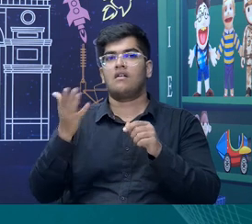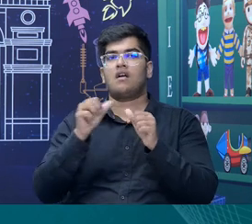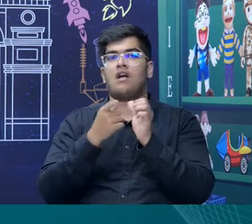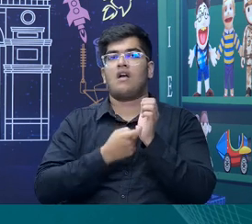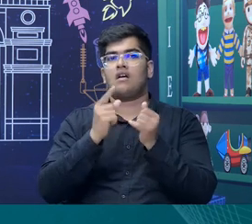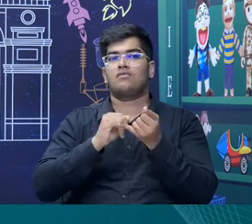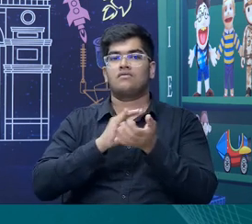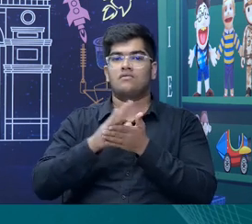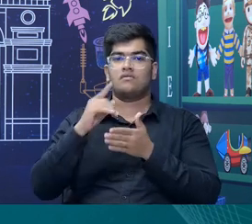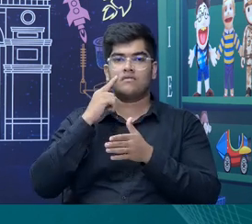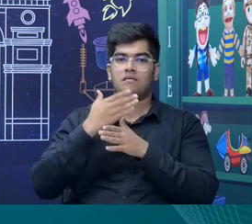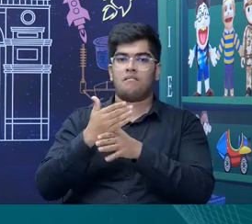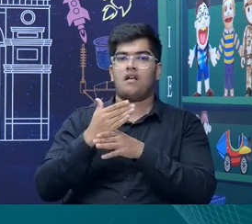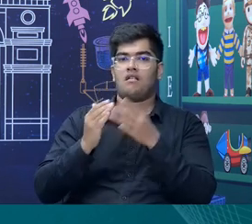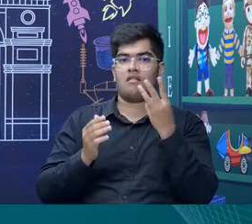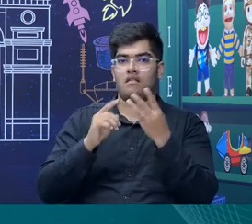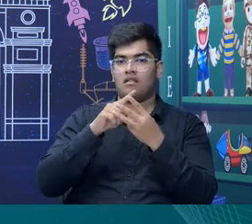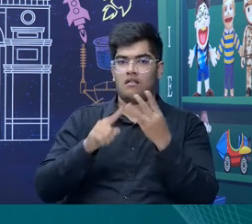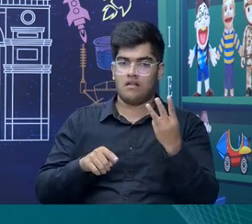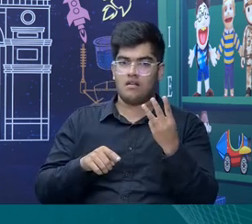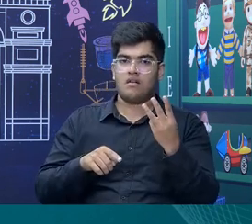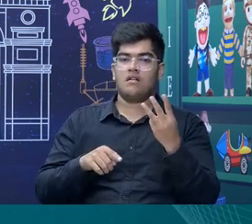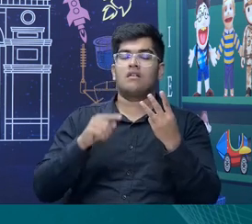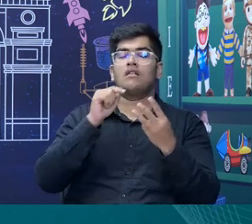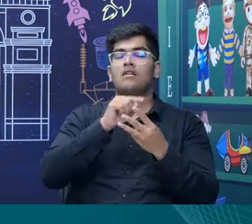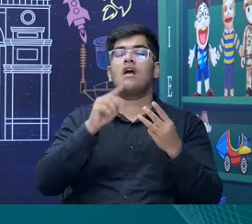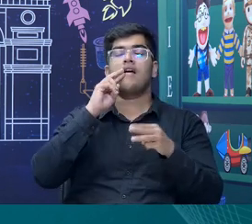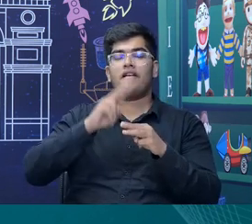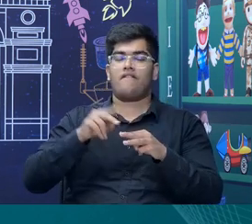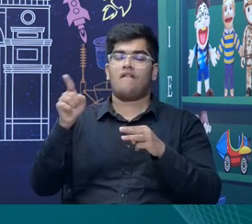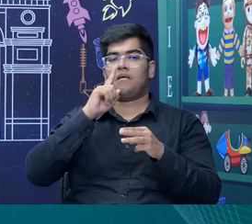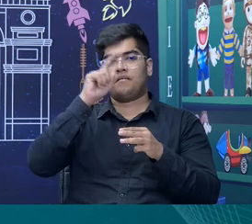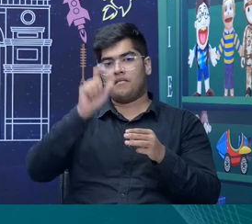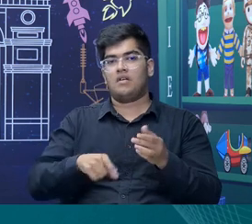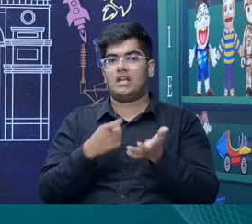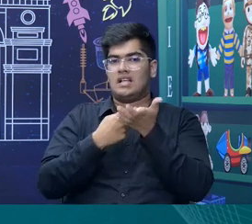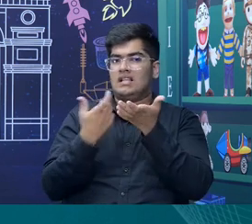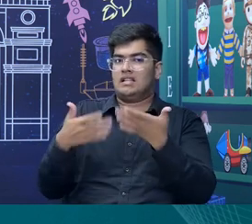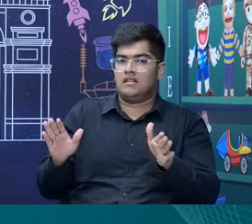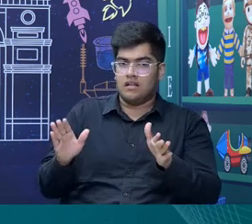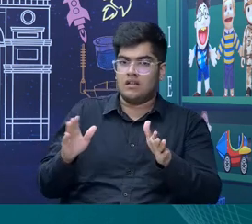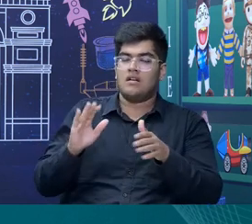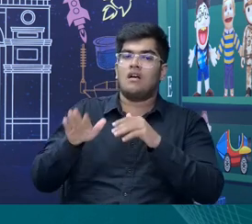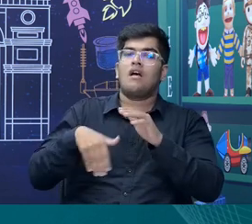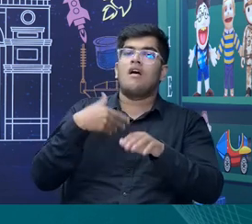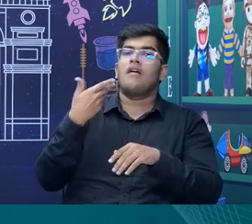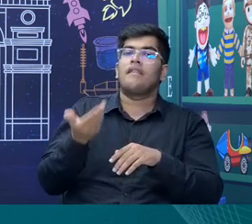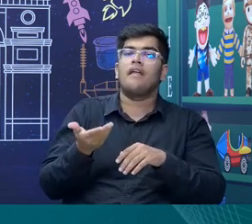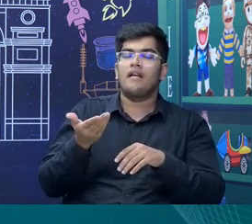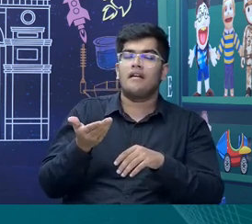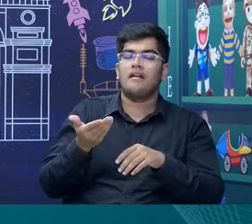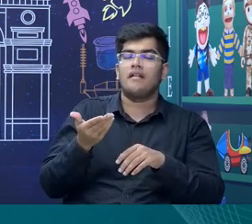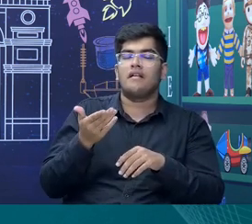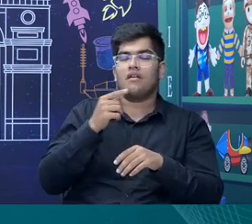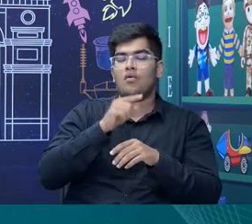partners and I retire from the firm or I leave the firm and nothing is mentioned about